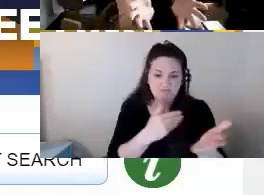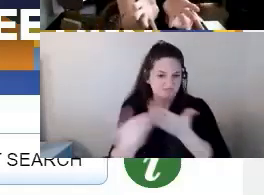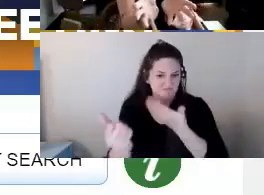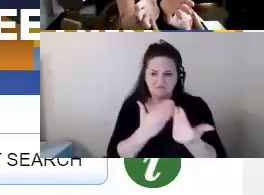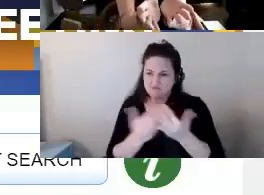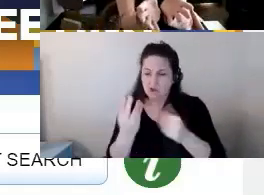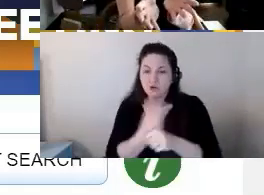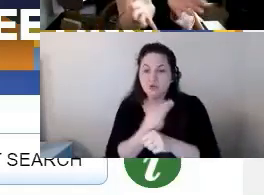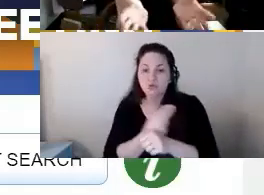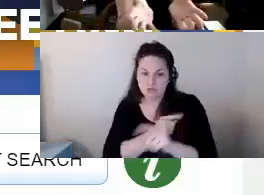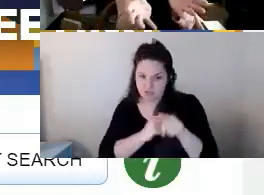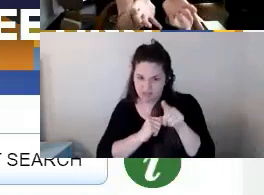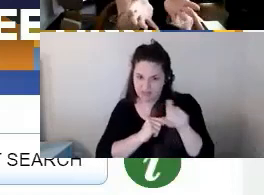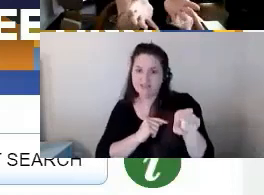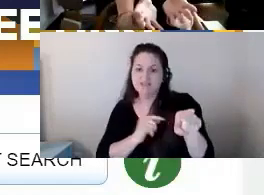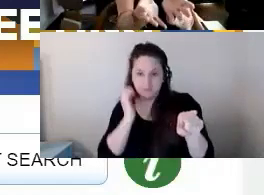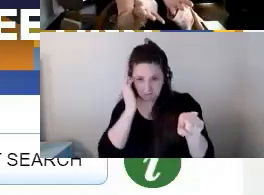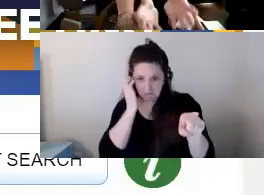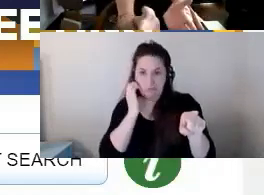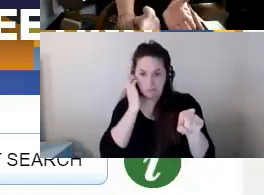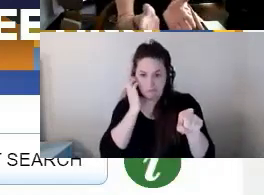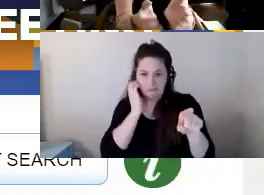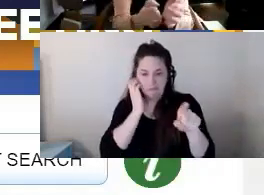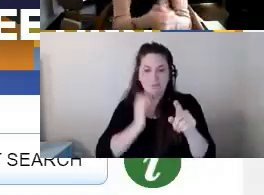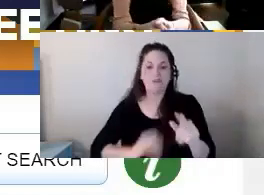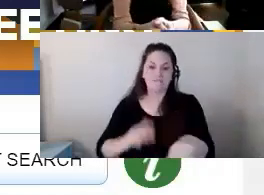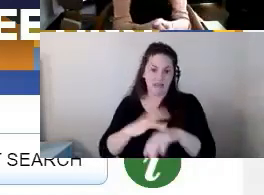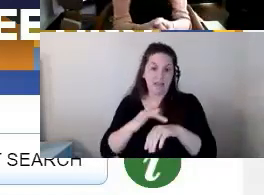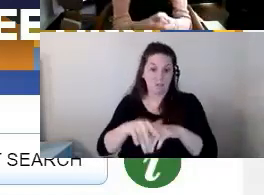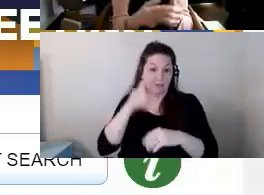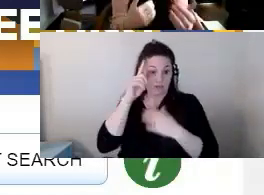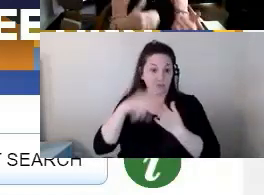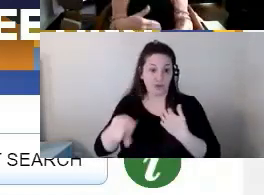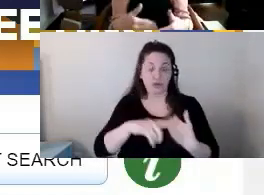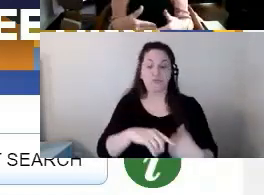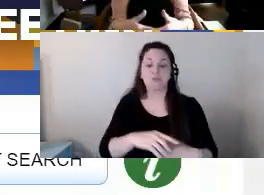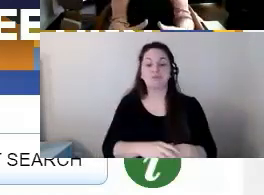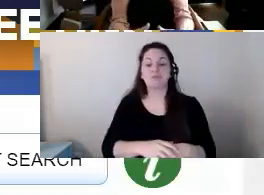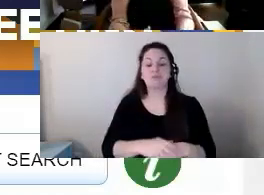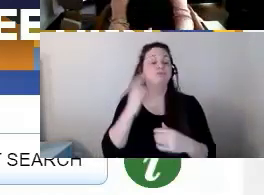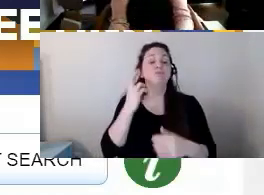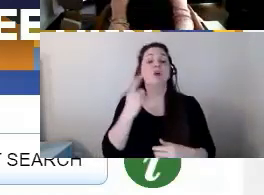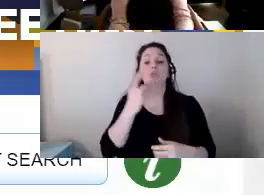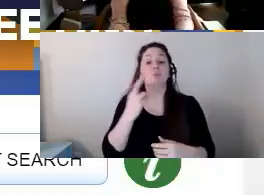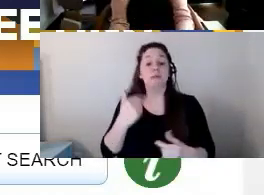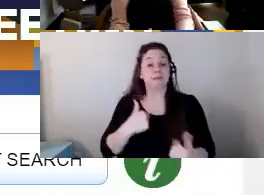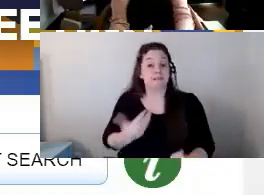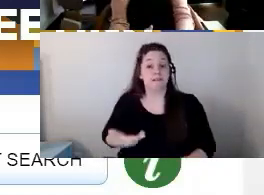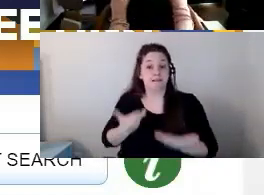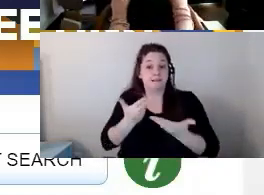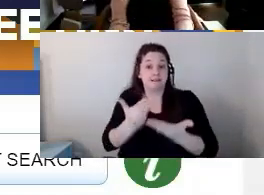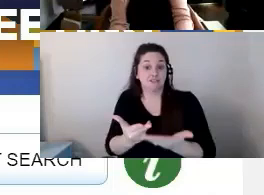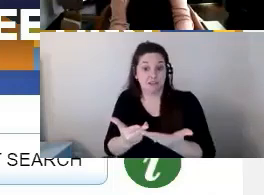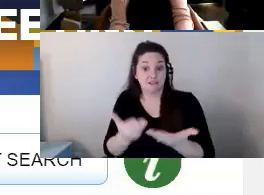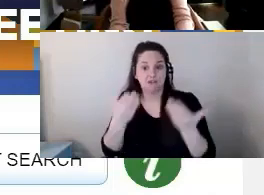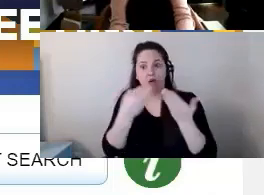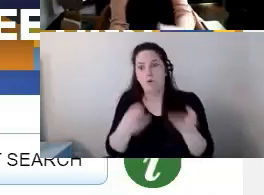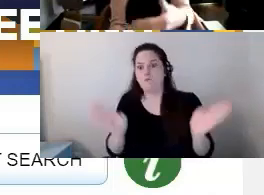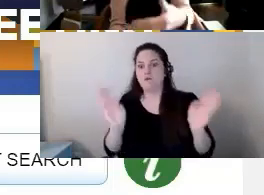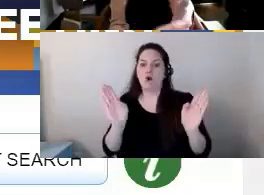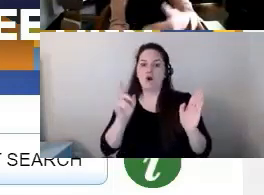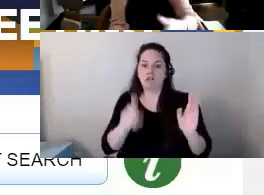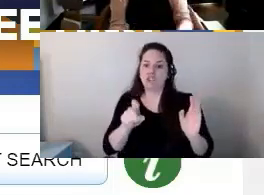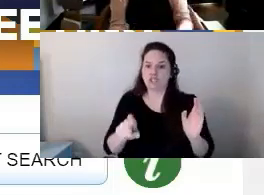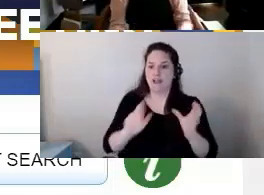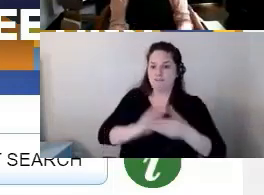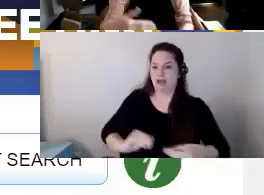this is what you will have available to use. So the reason why I suggested an overall narration isn't